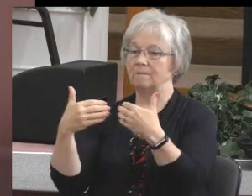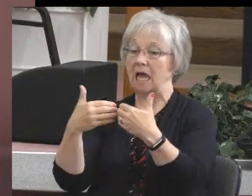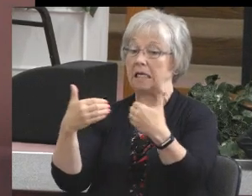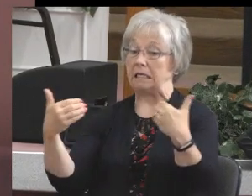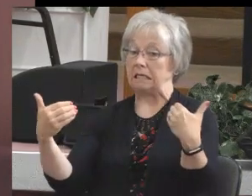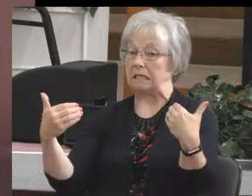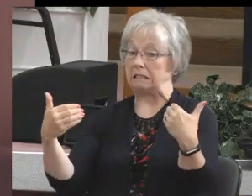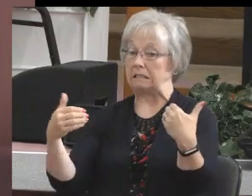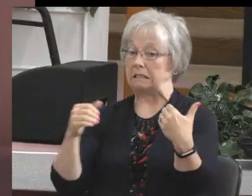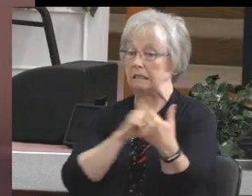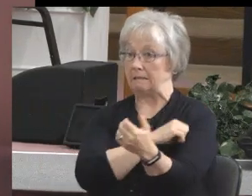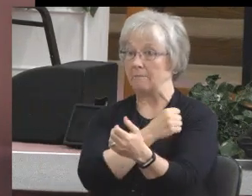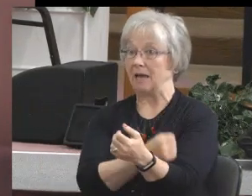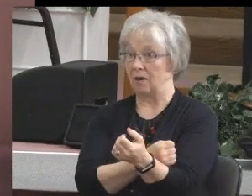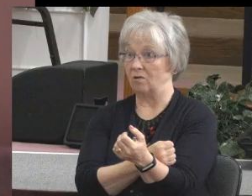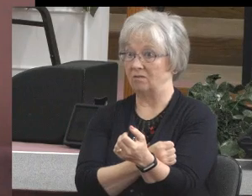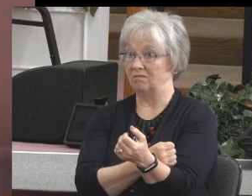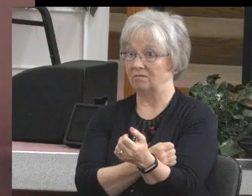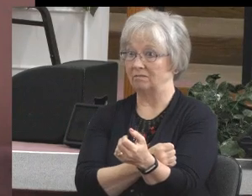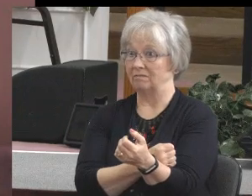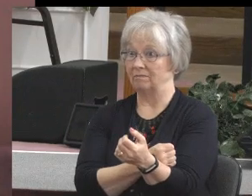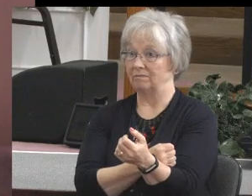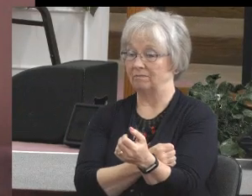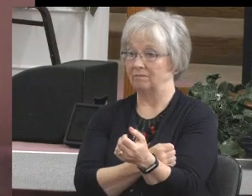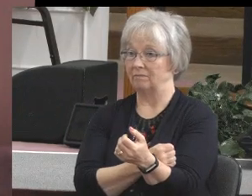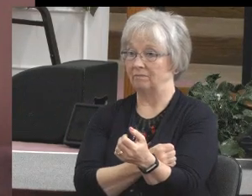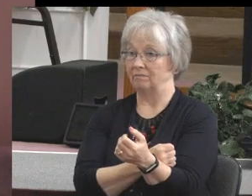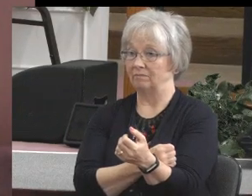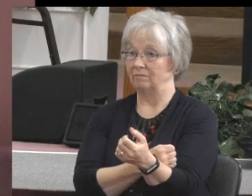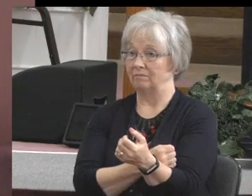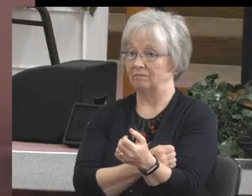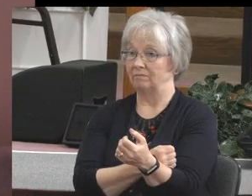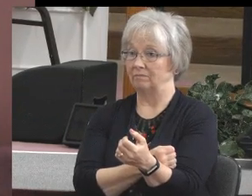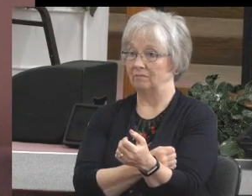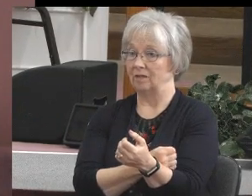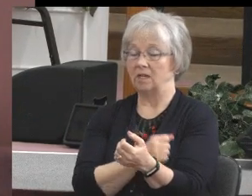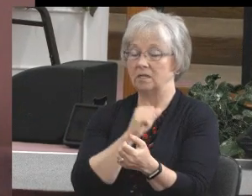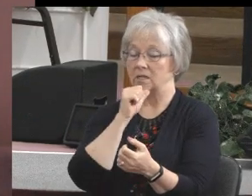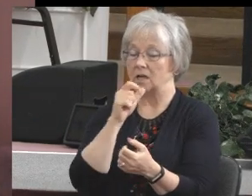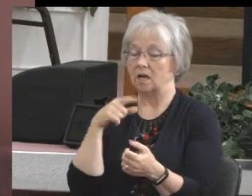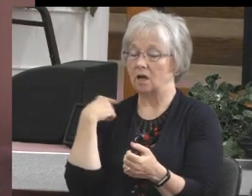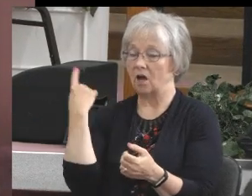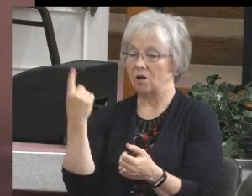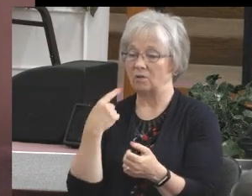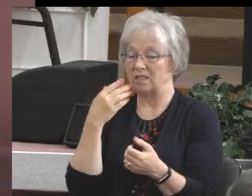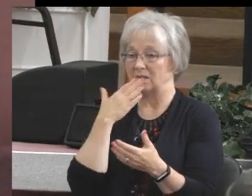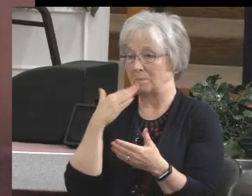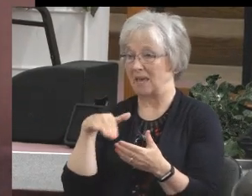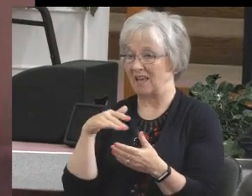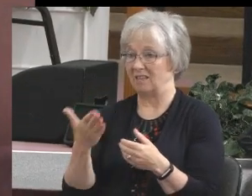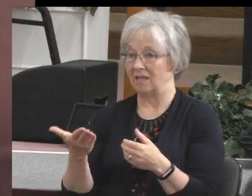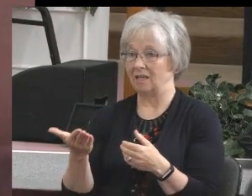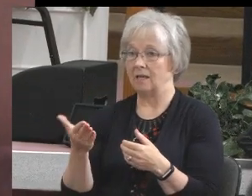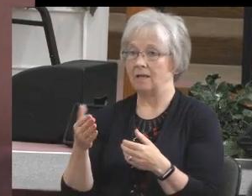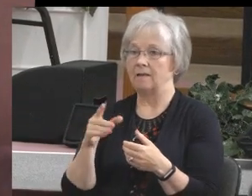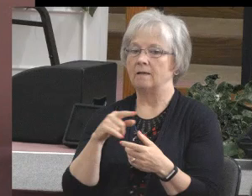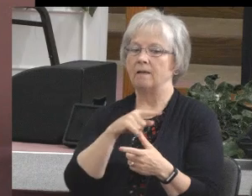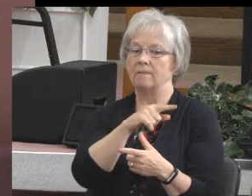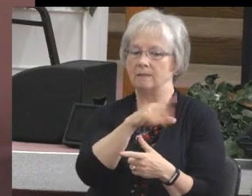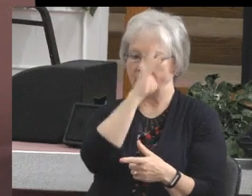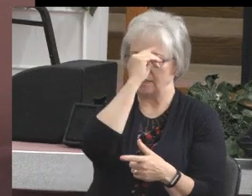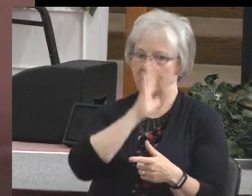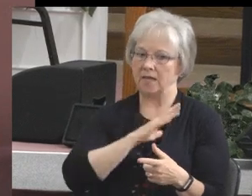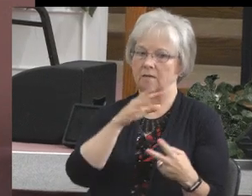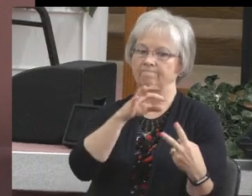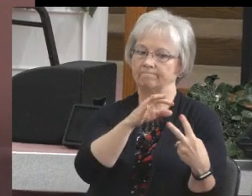They chose to stand. And their identity is forever